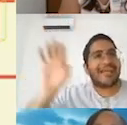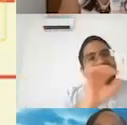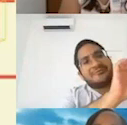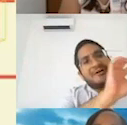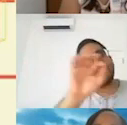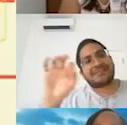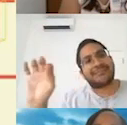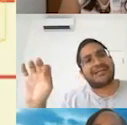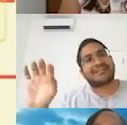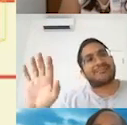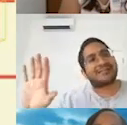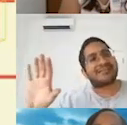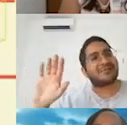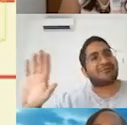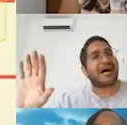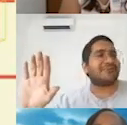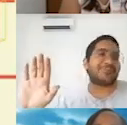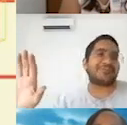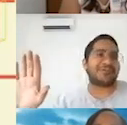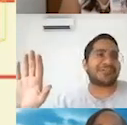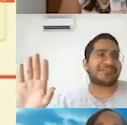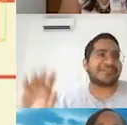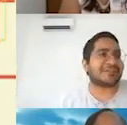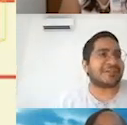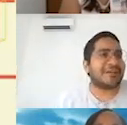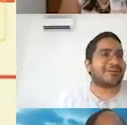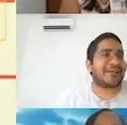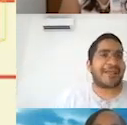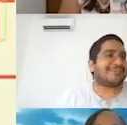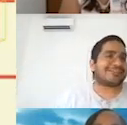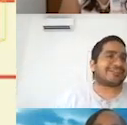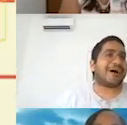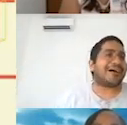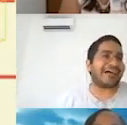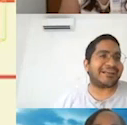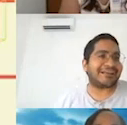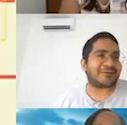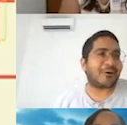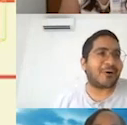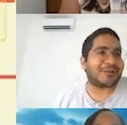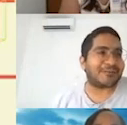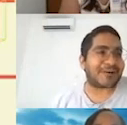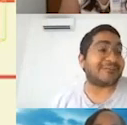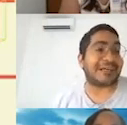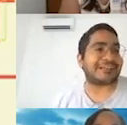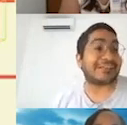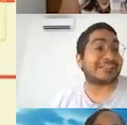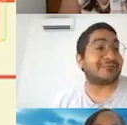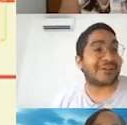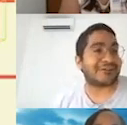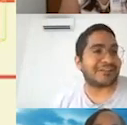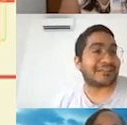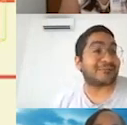condition, and then you follow a step-by-step process to arrive at a preferred condition, right? And this is not that at all, right? In